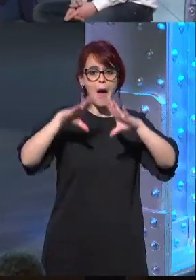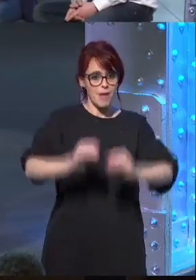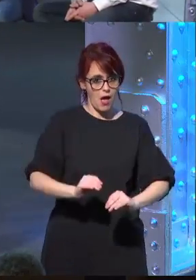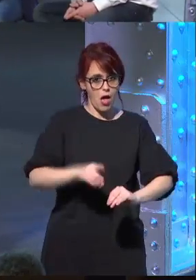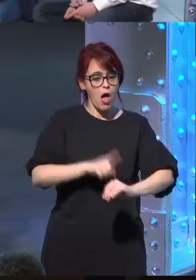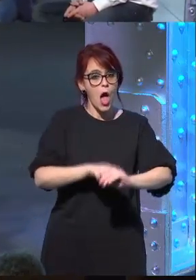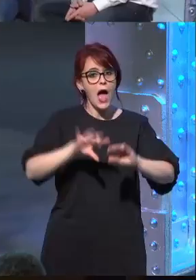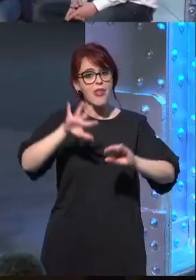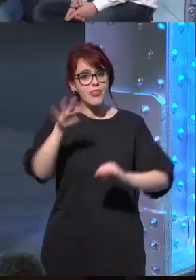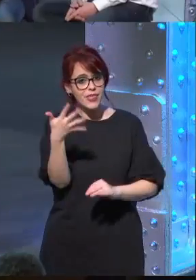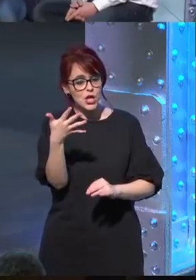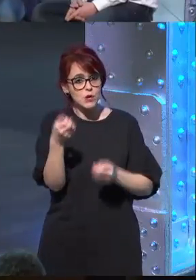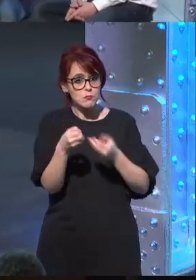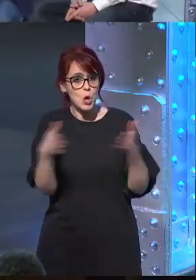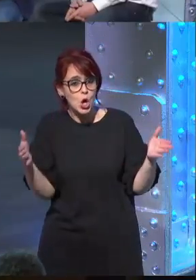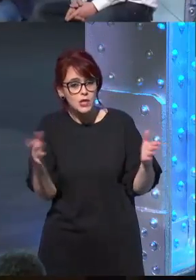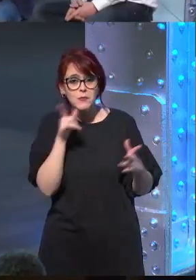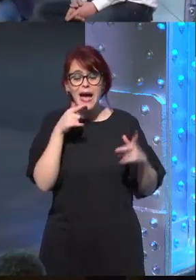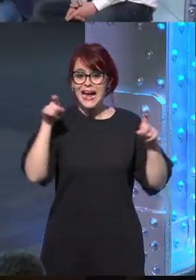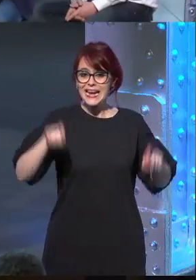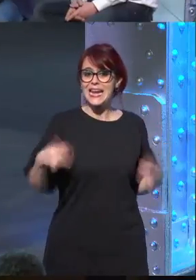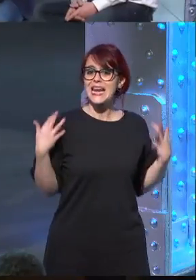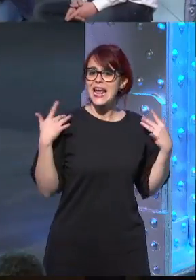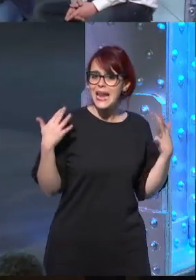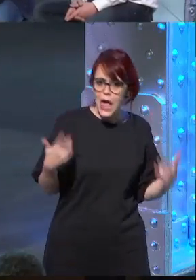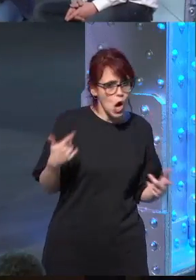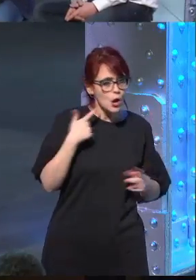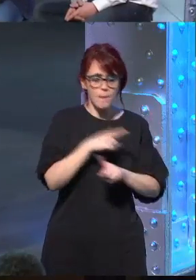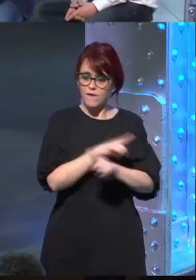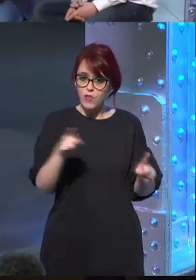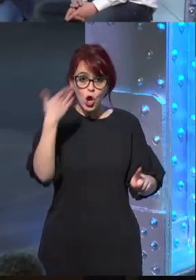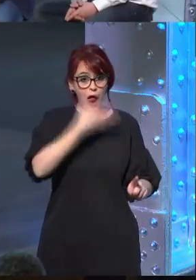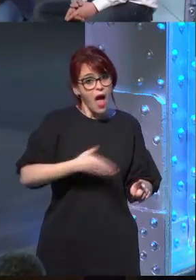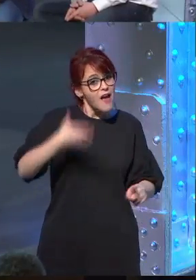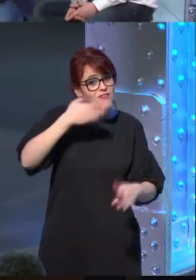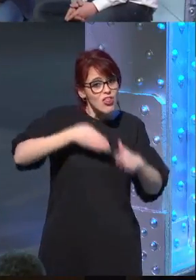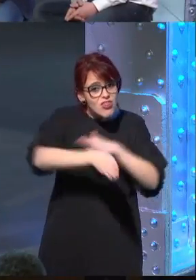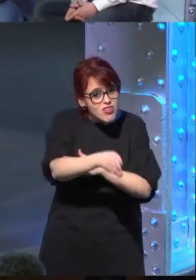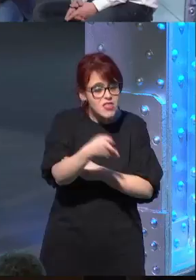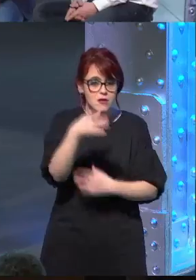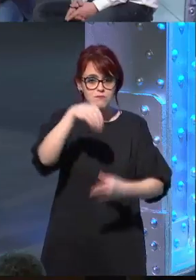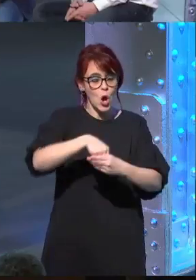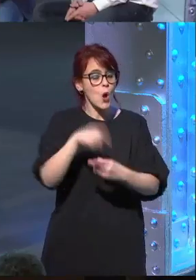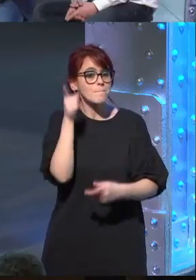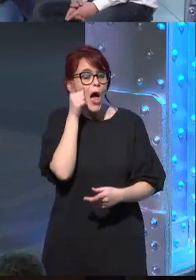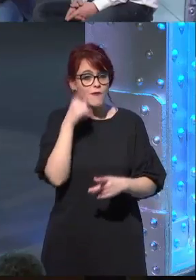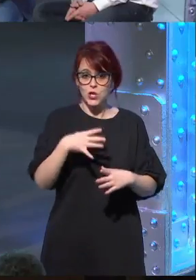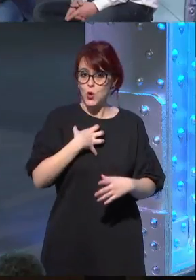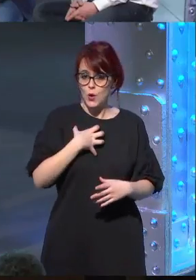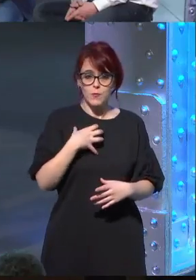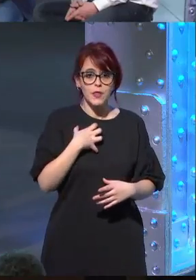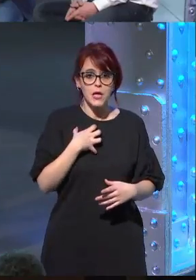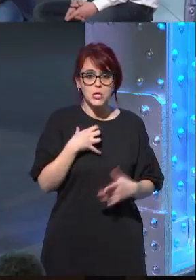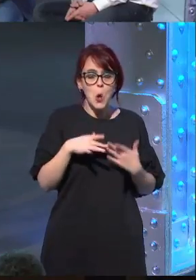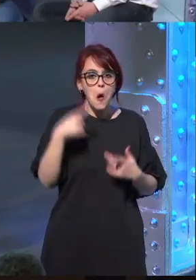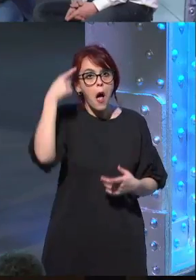to turn it off at 8, and if you don't leave until 5, you cannot use it. You cannot use it in the recess time or